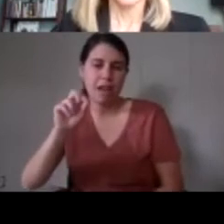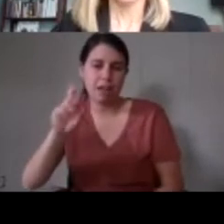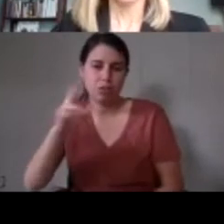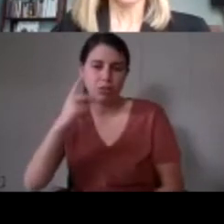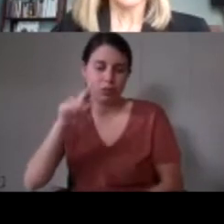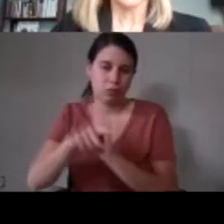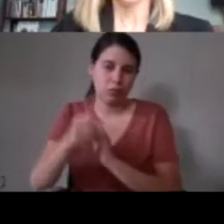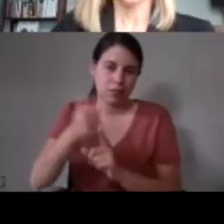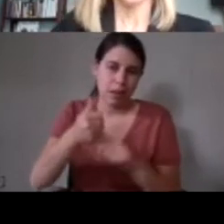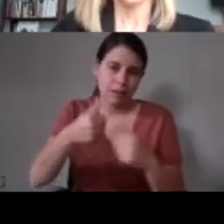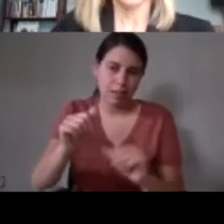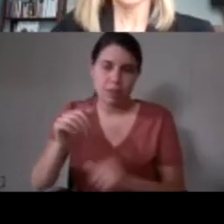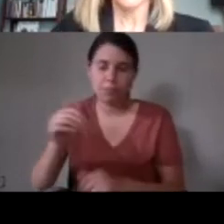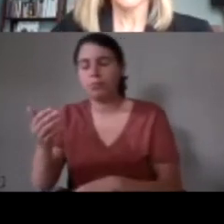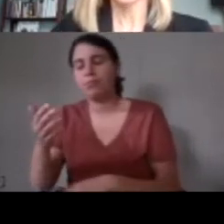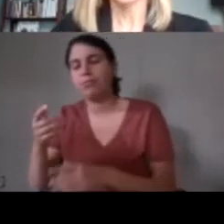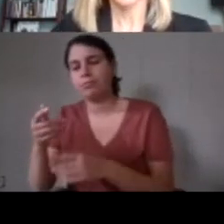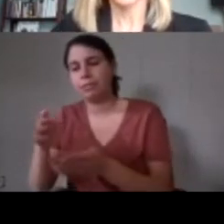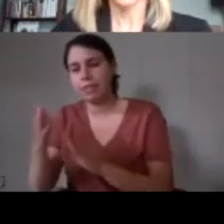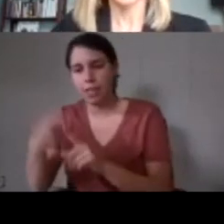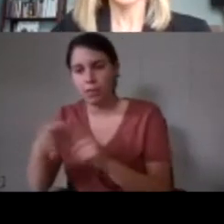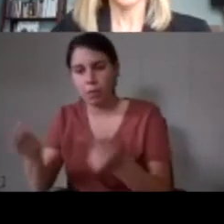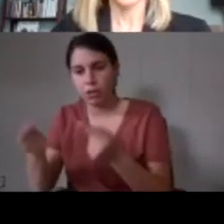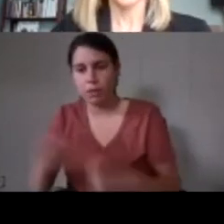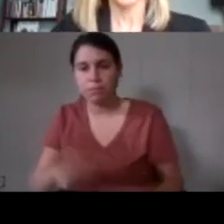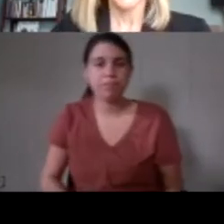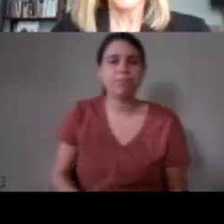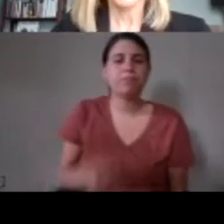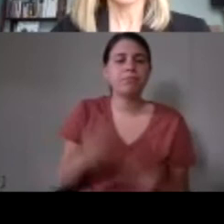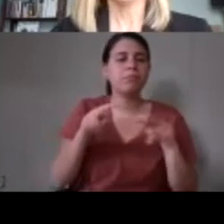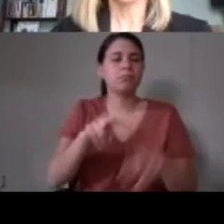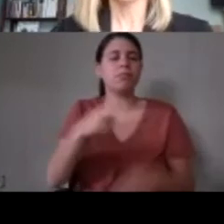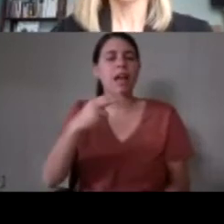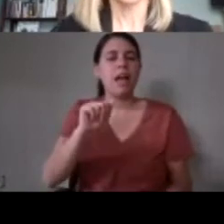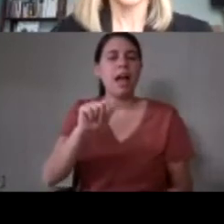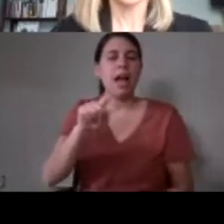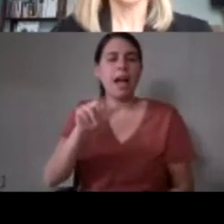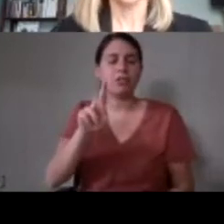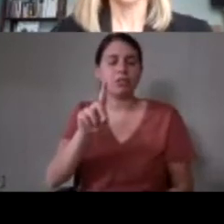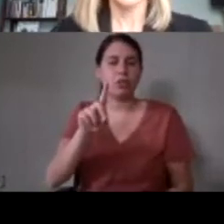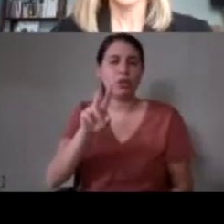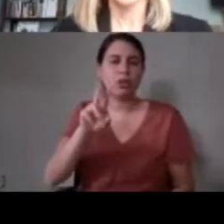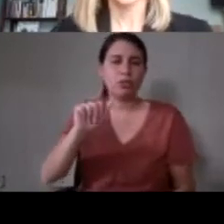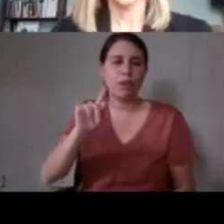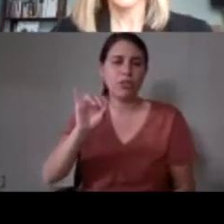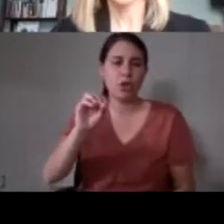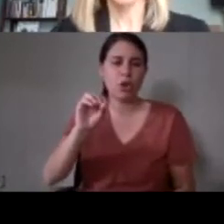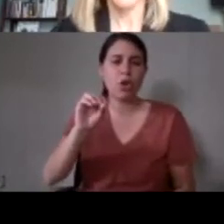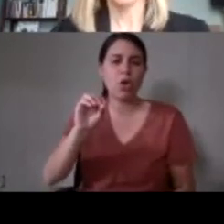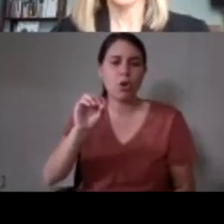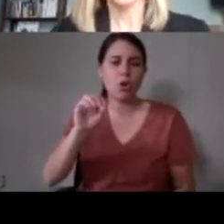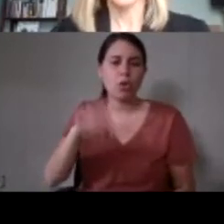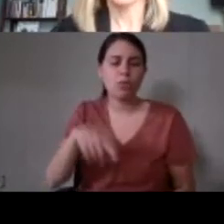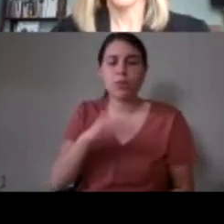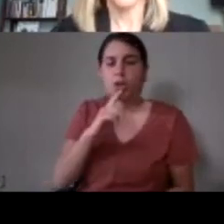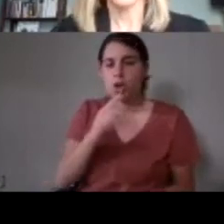And then looking at the hazard ratios here, focusing on the reentry group as compared